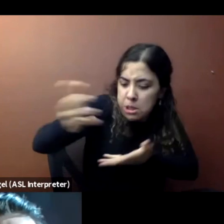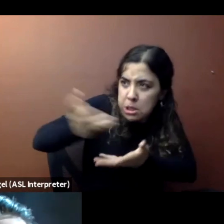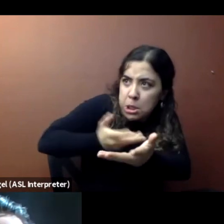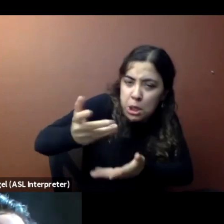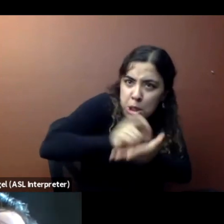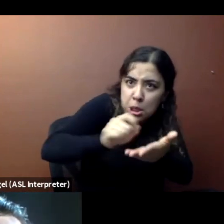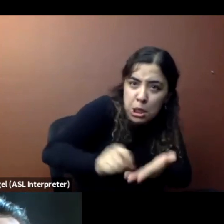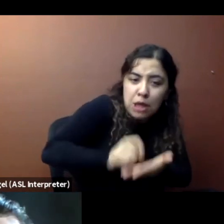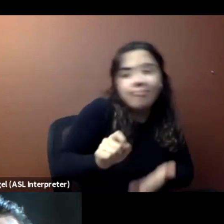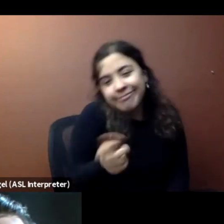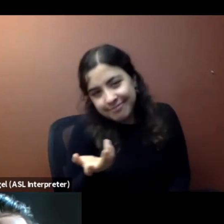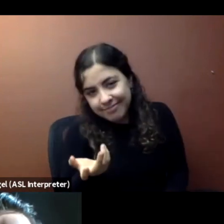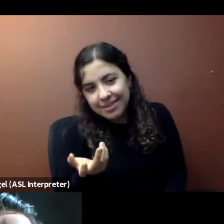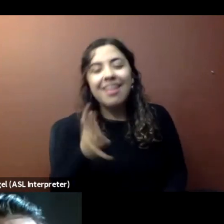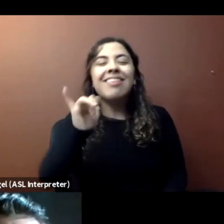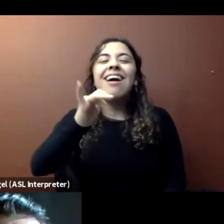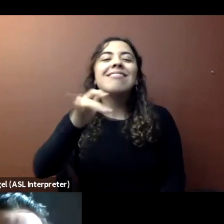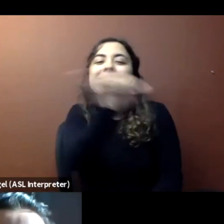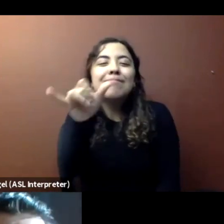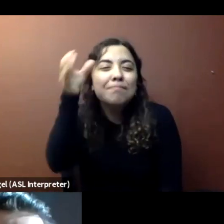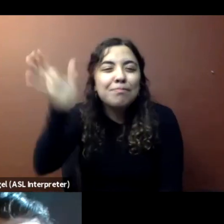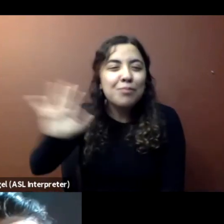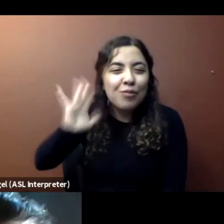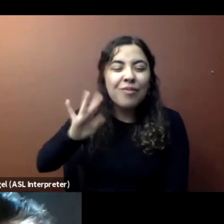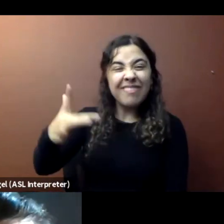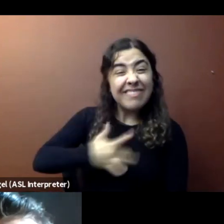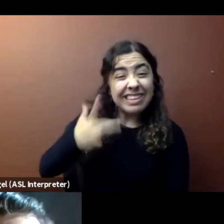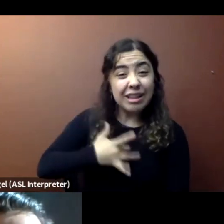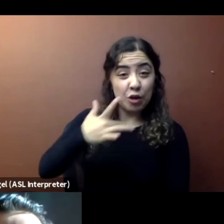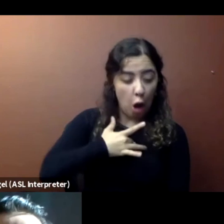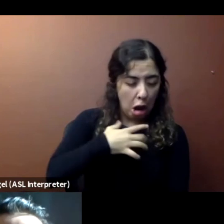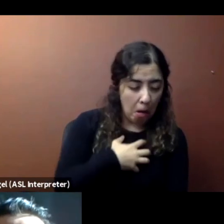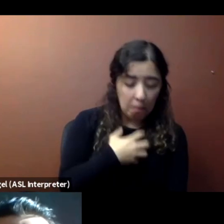of translating that feeling, right? Trying to do some emotional translating.